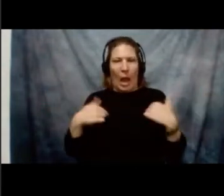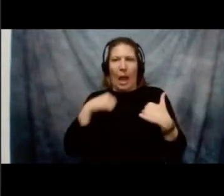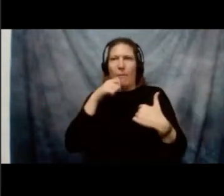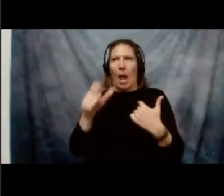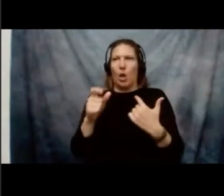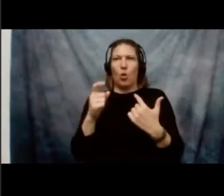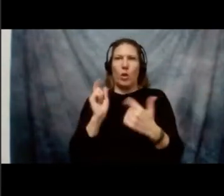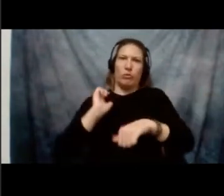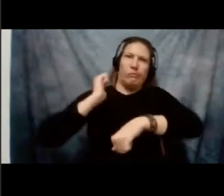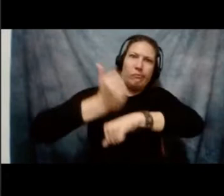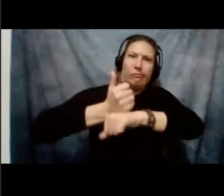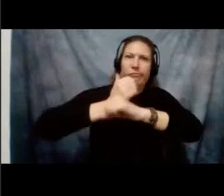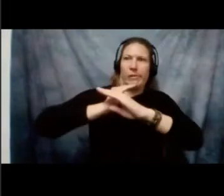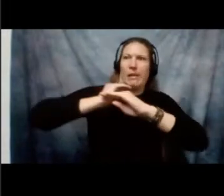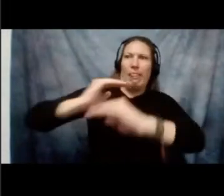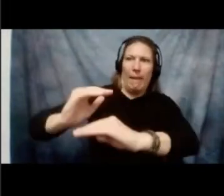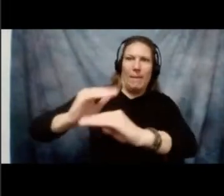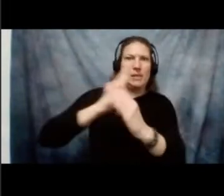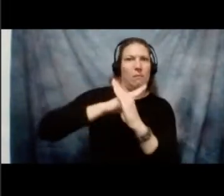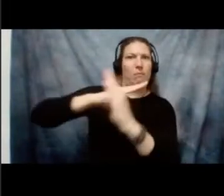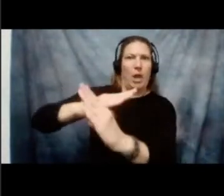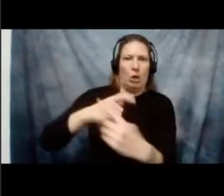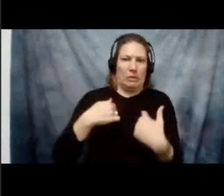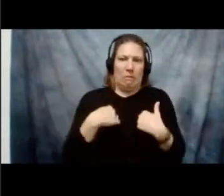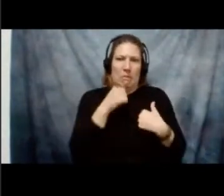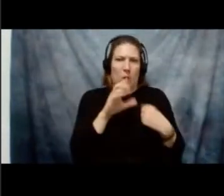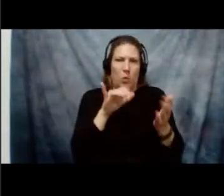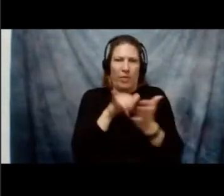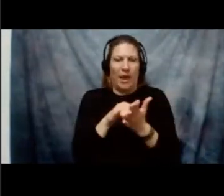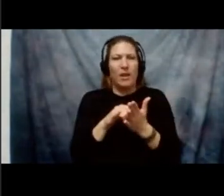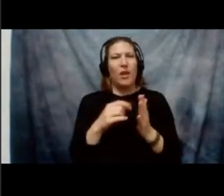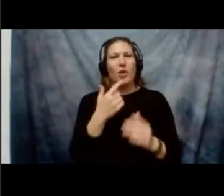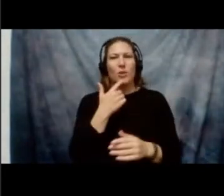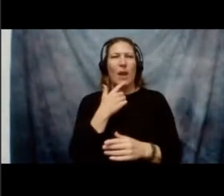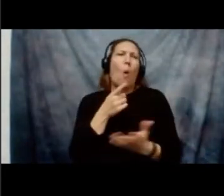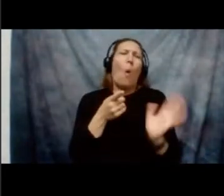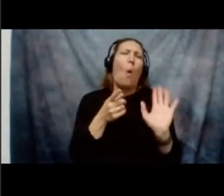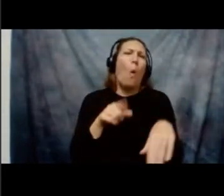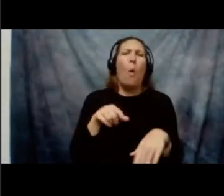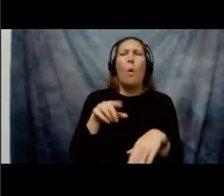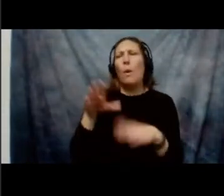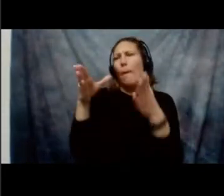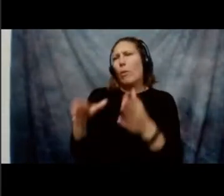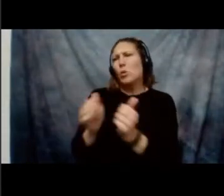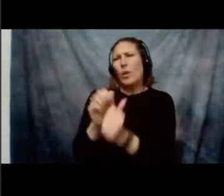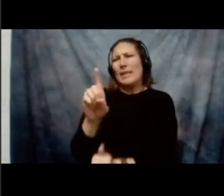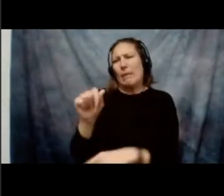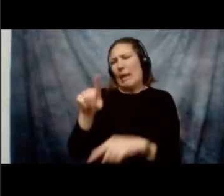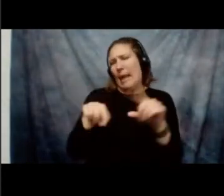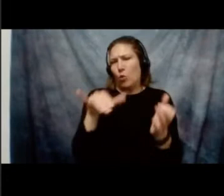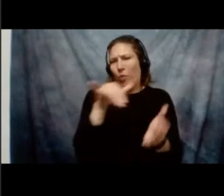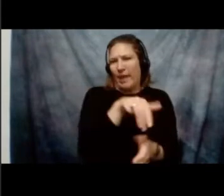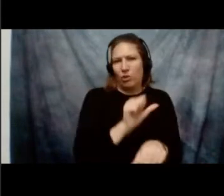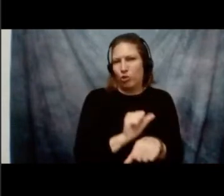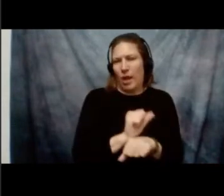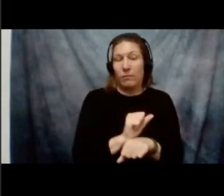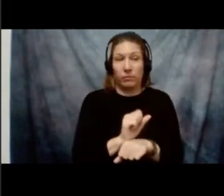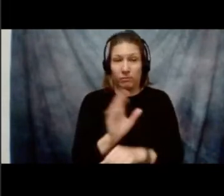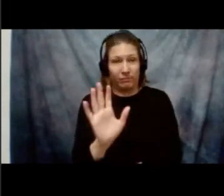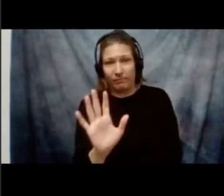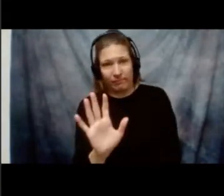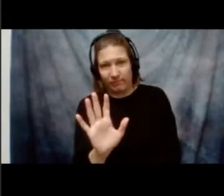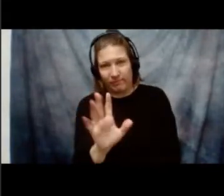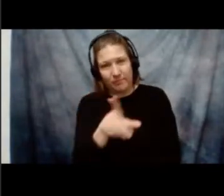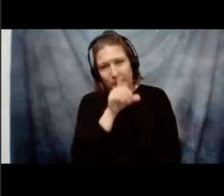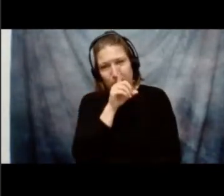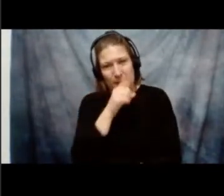do this job, I don't think is a fair thing to say. At the same time, it is good to know who your audience is and such. If you have a